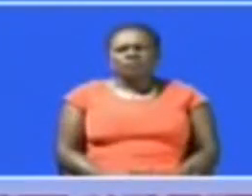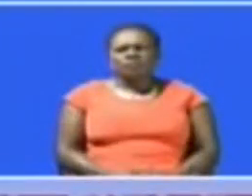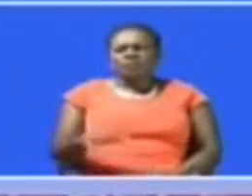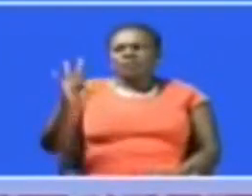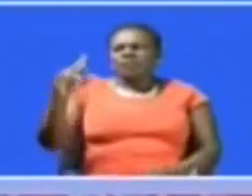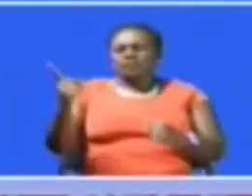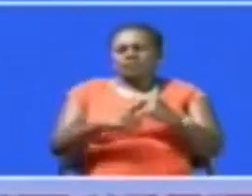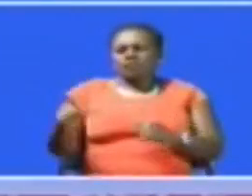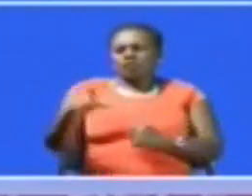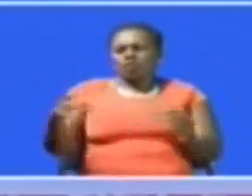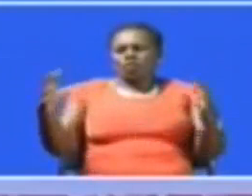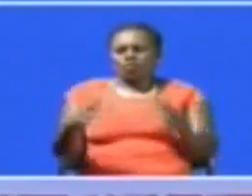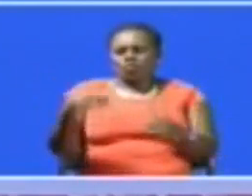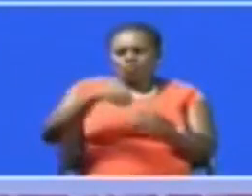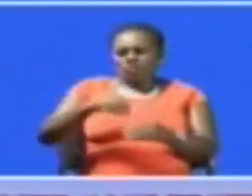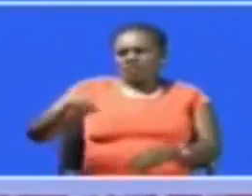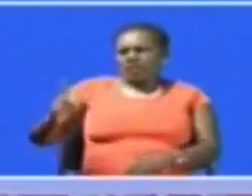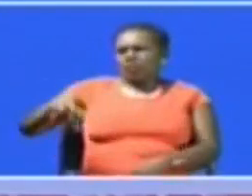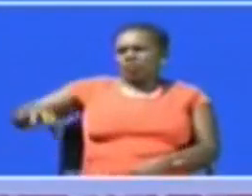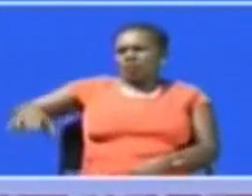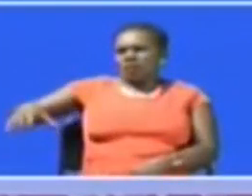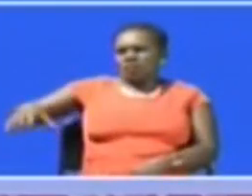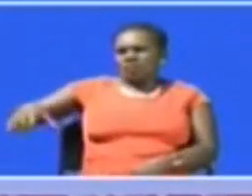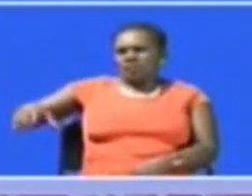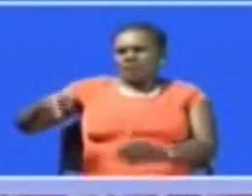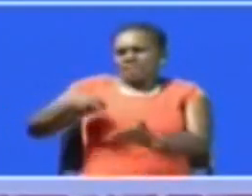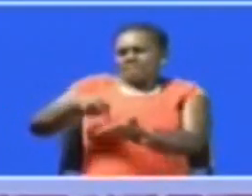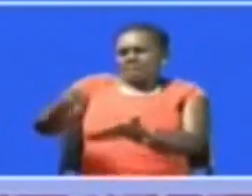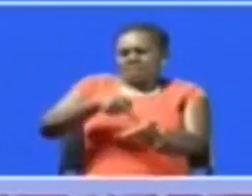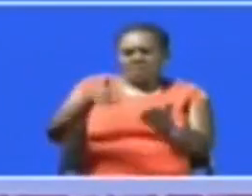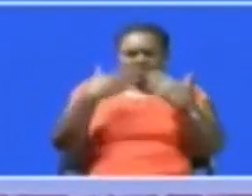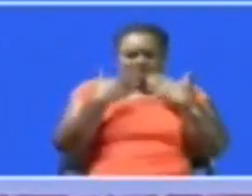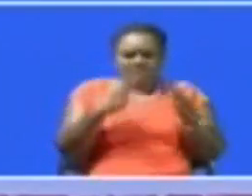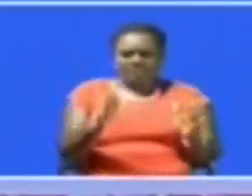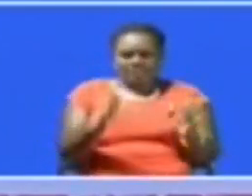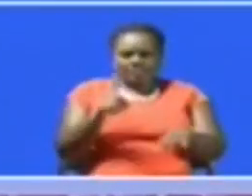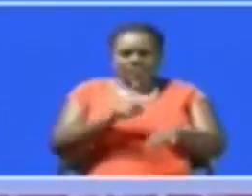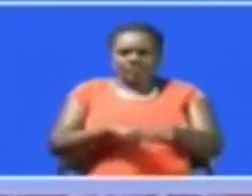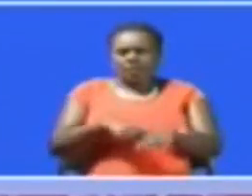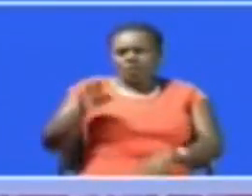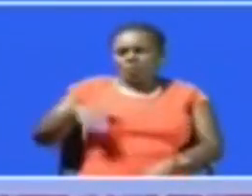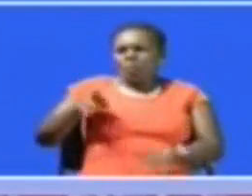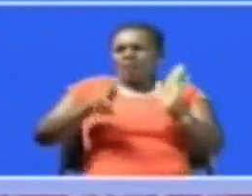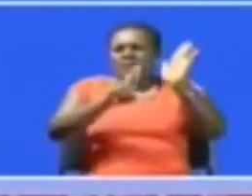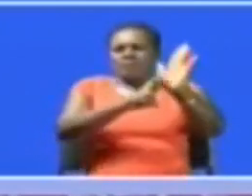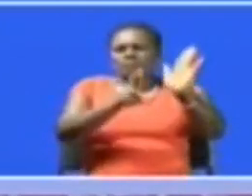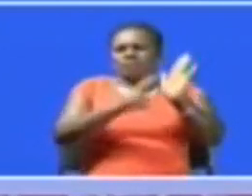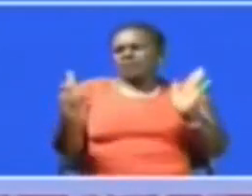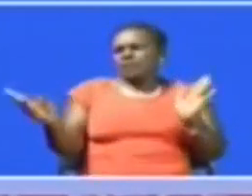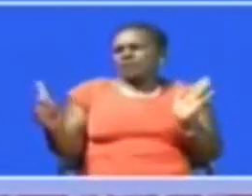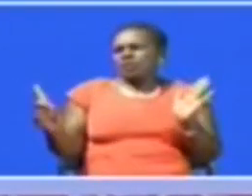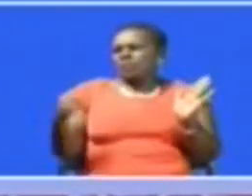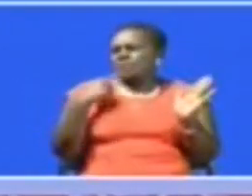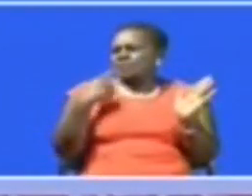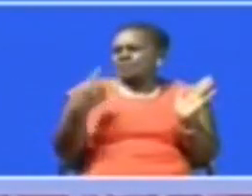Now, 36 local teams within Nairobi County have had their affiliation fees paid and ready for the season. Nairobi woman representative Esther